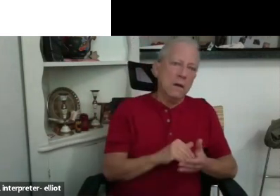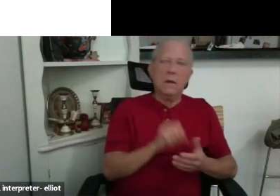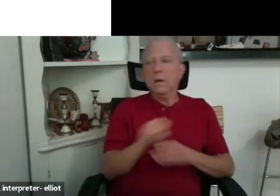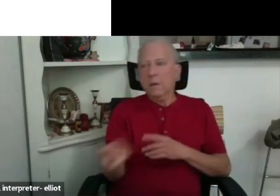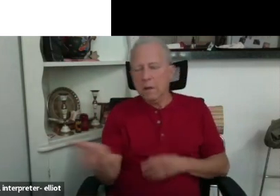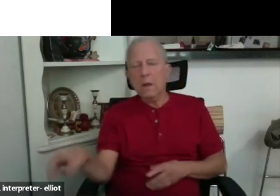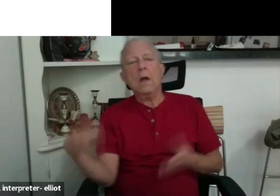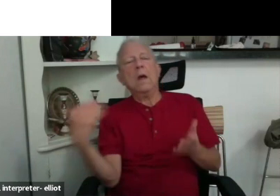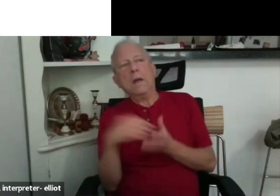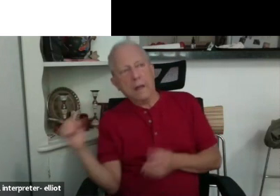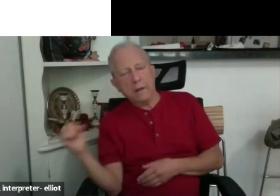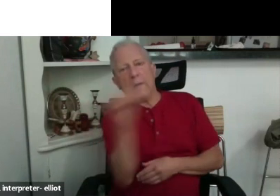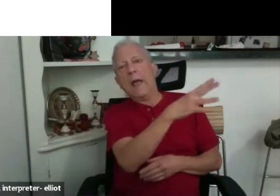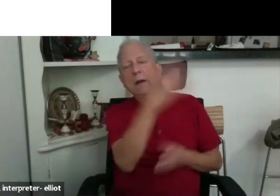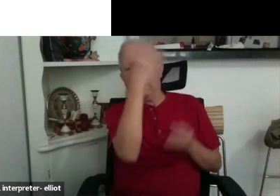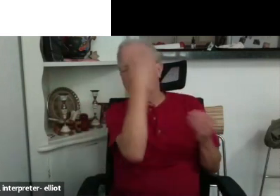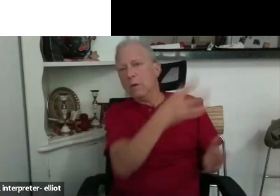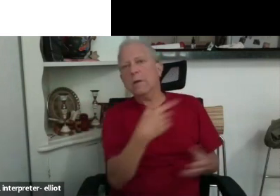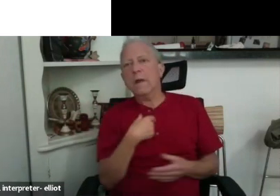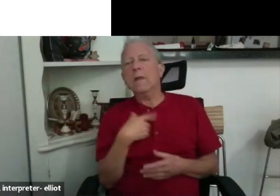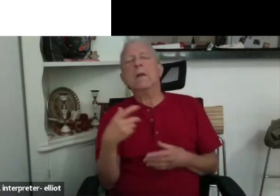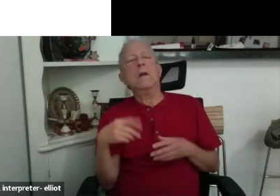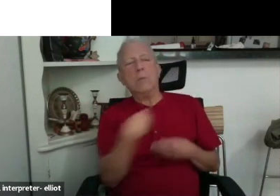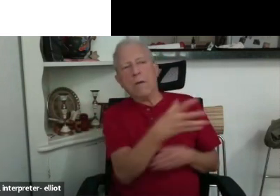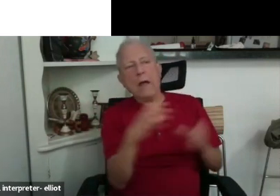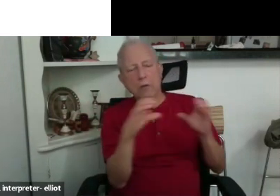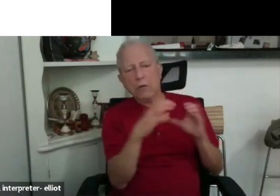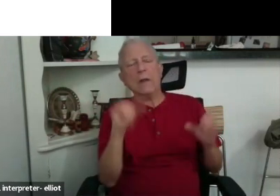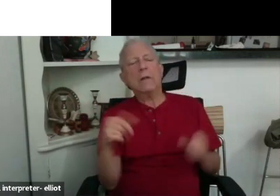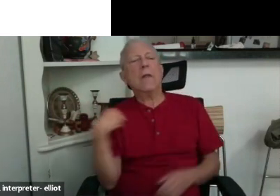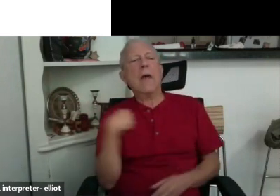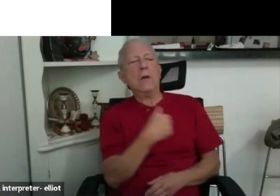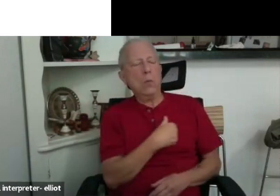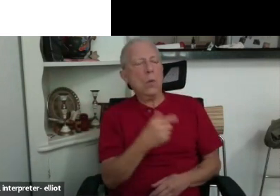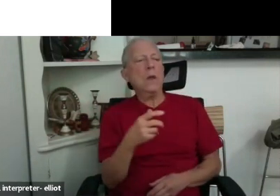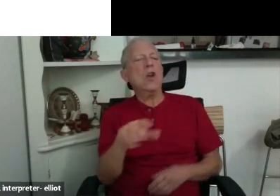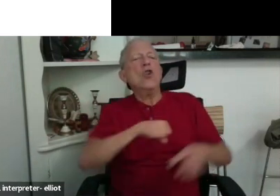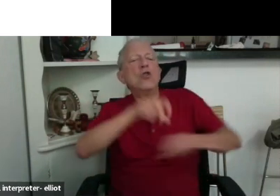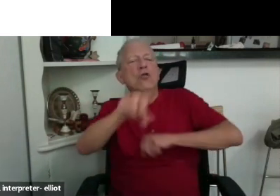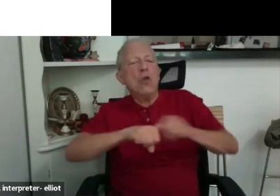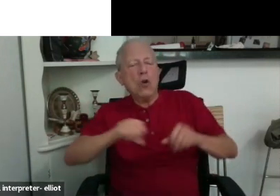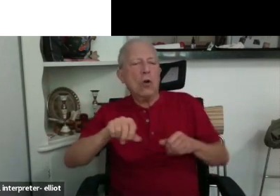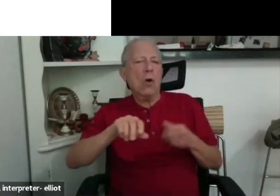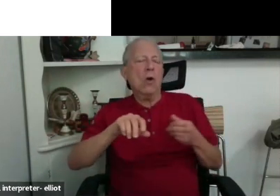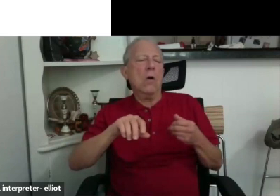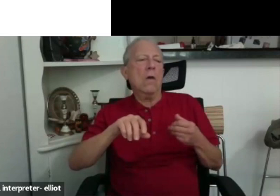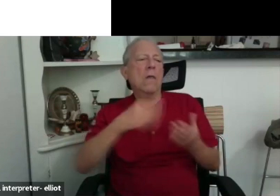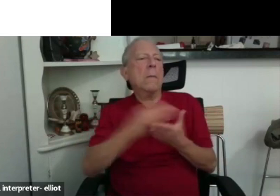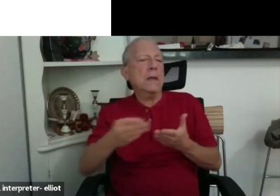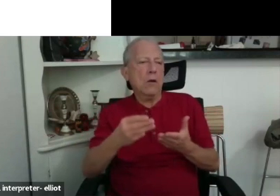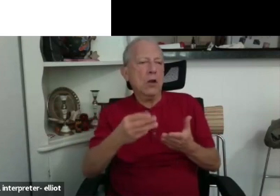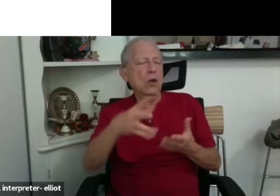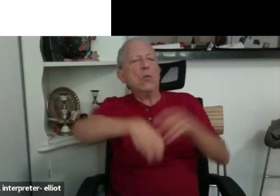and provide another certification saying that you took the materials